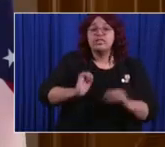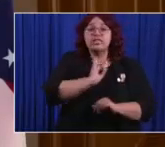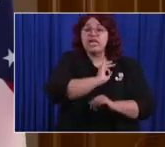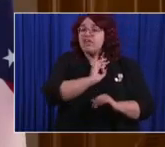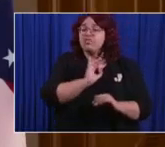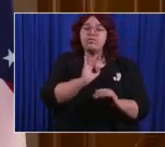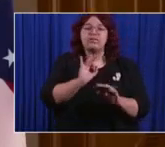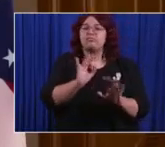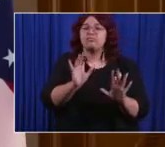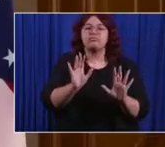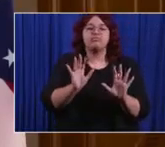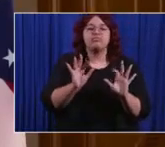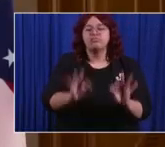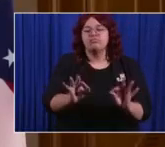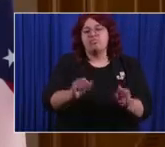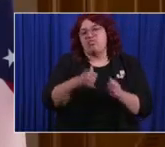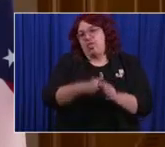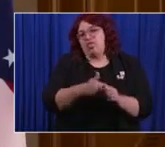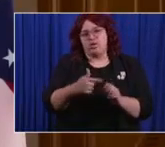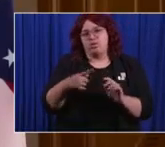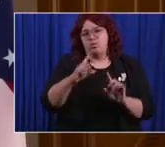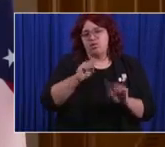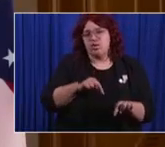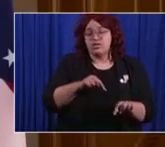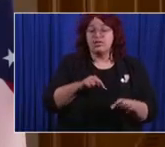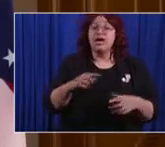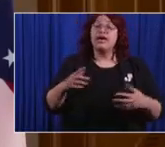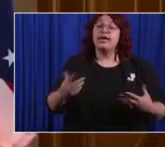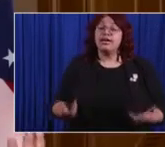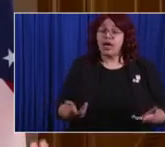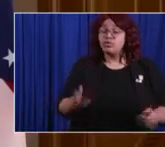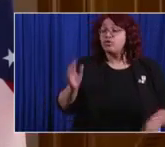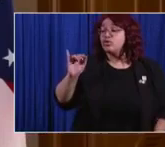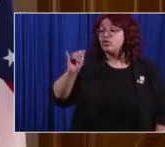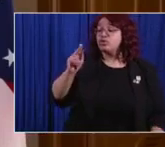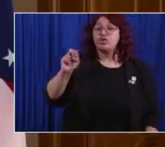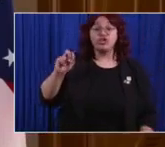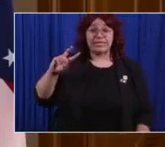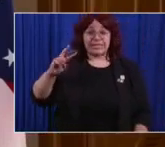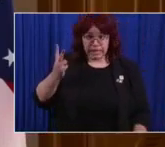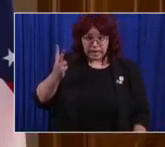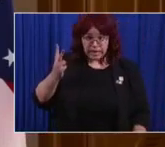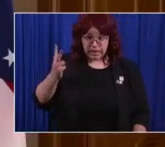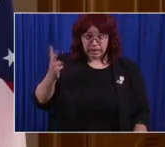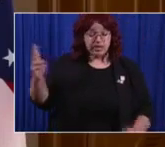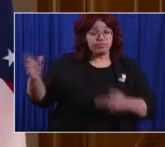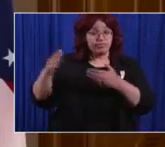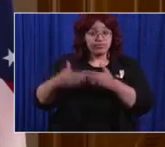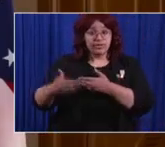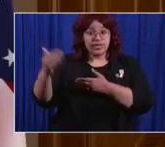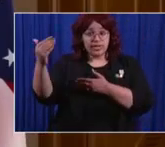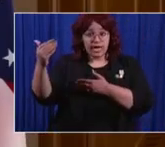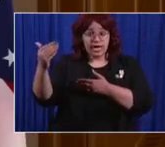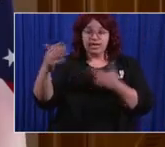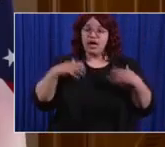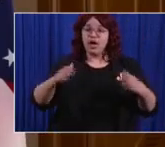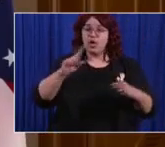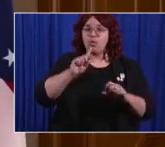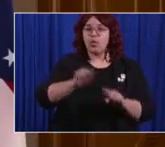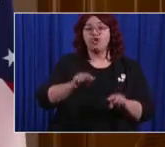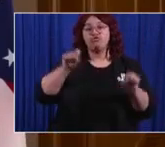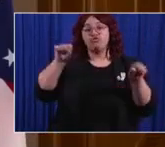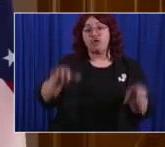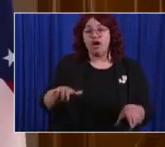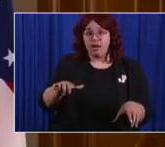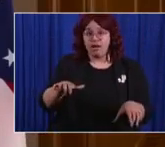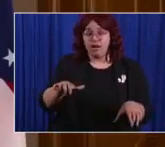wants to make a decision, that late in the year to switch over and not have mandatory masks, they can do that. But up